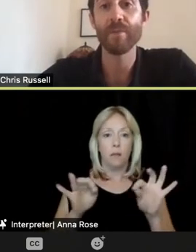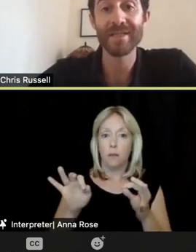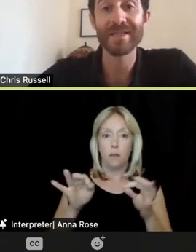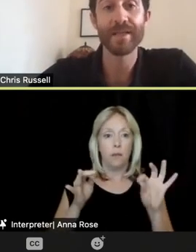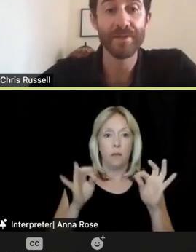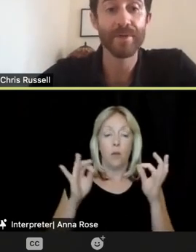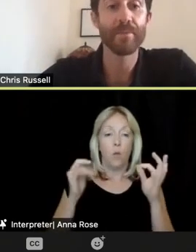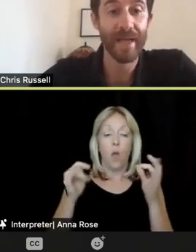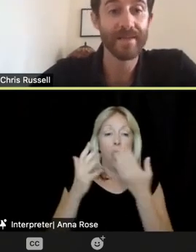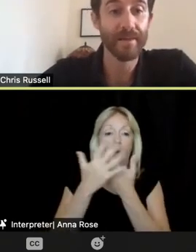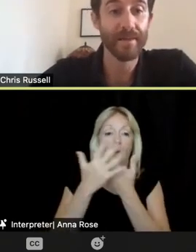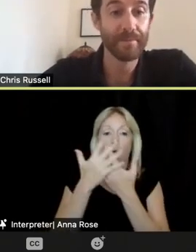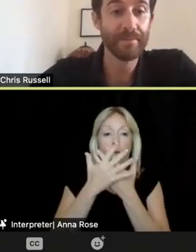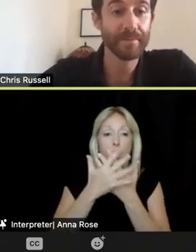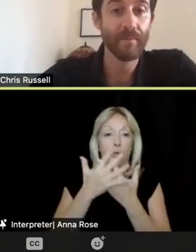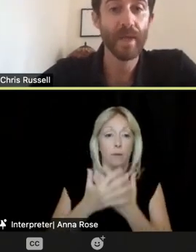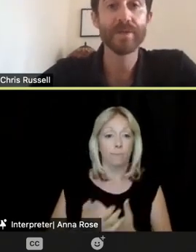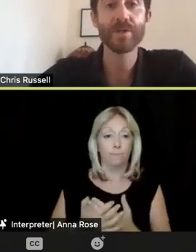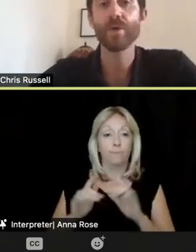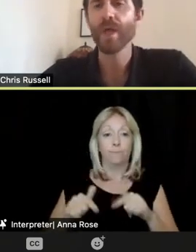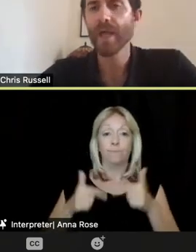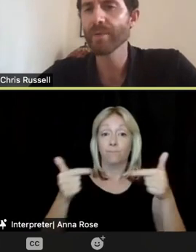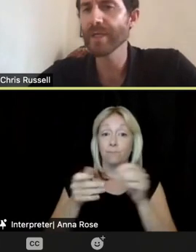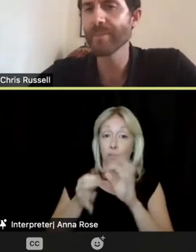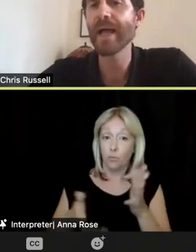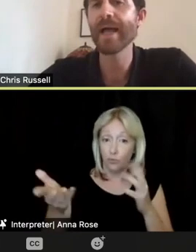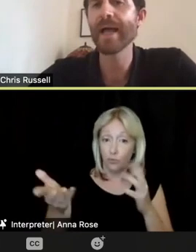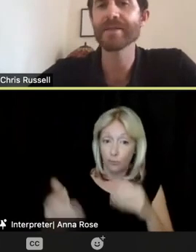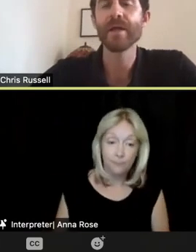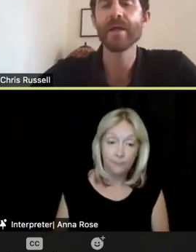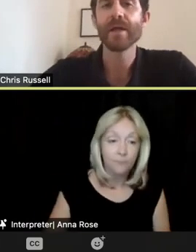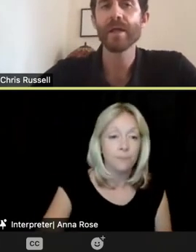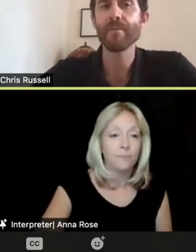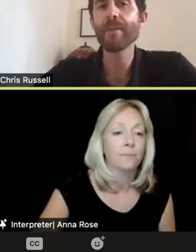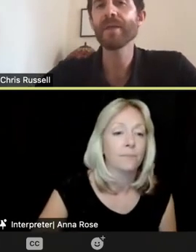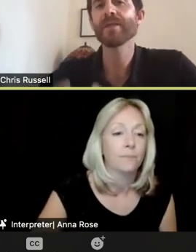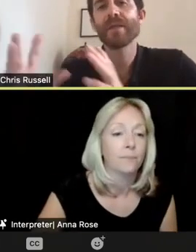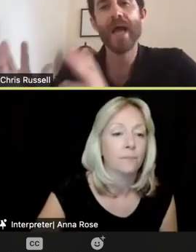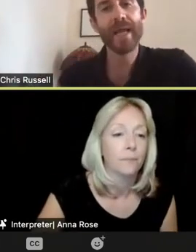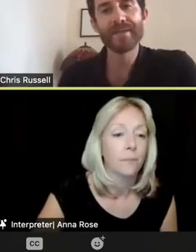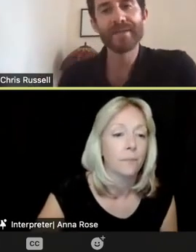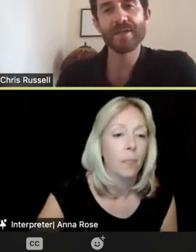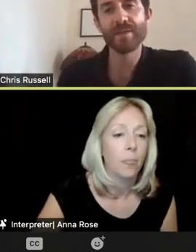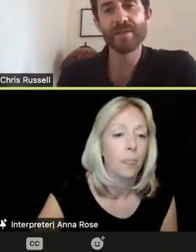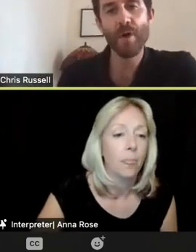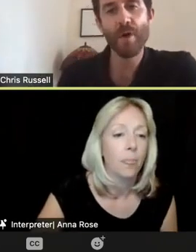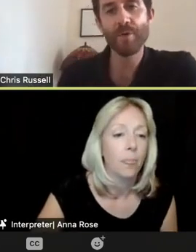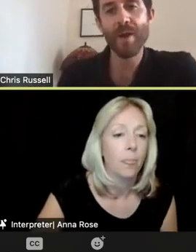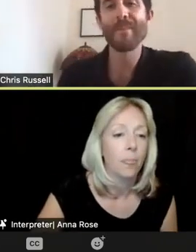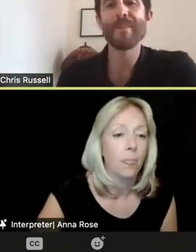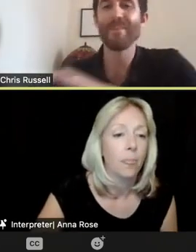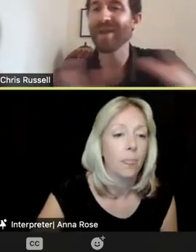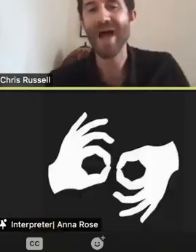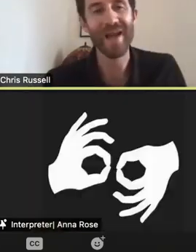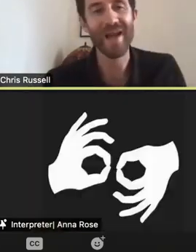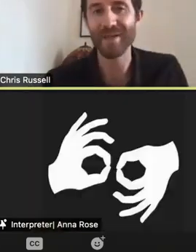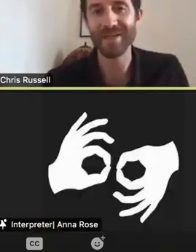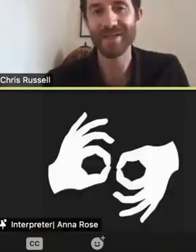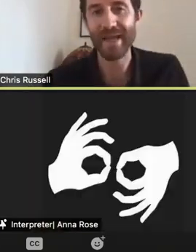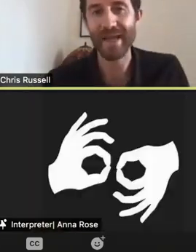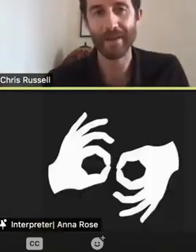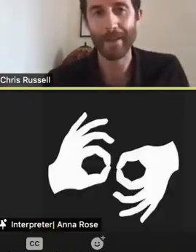because of multisensory complexity. Okay, so it really depends. And it may be that the eye gaze system is appropriate,